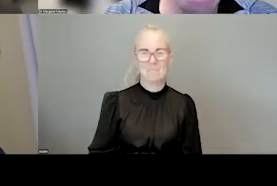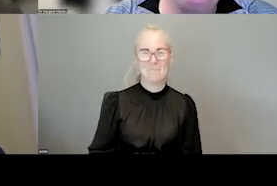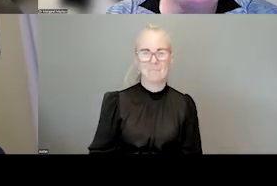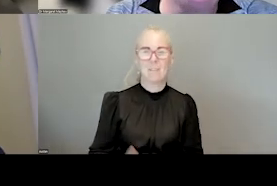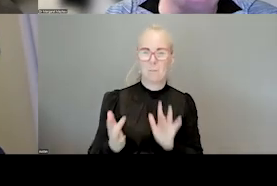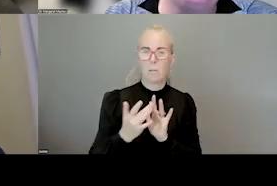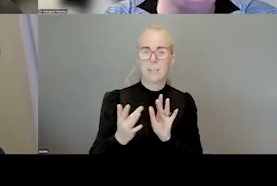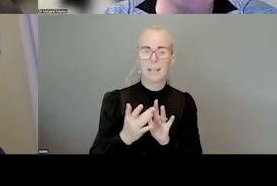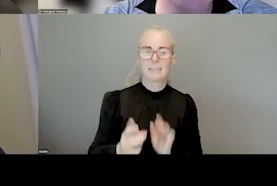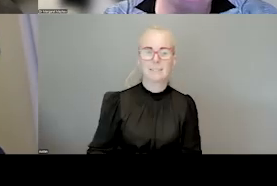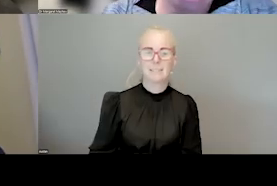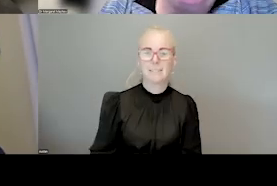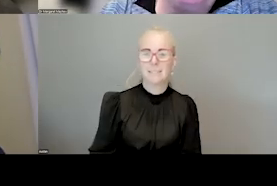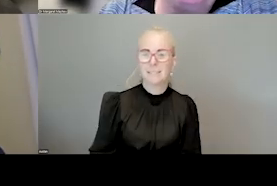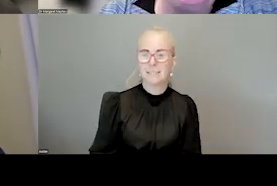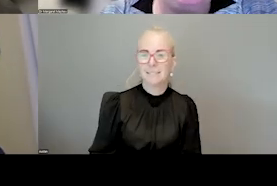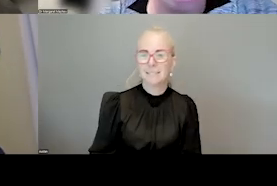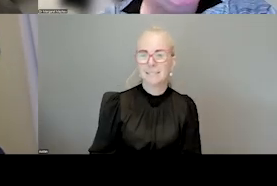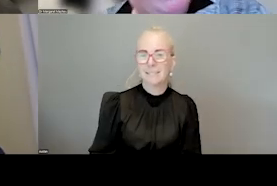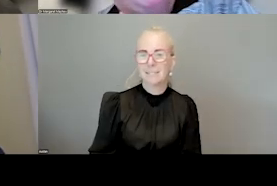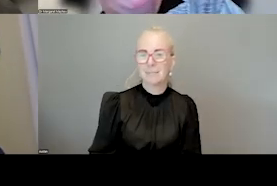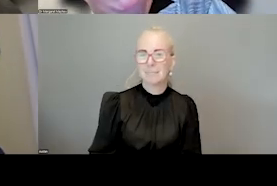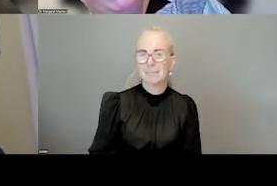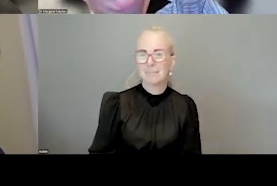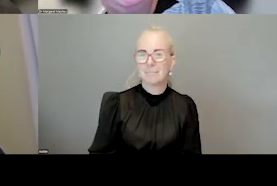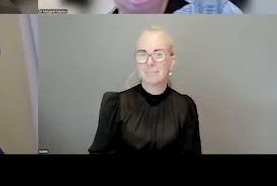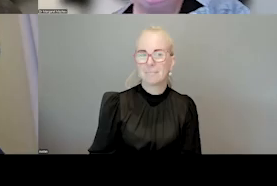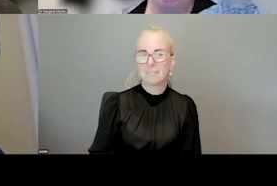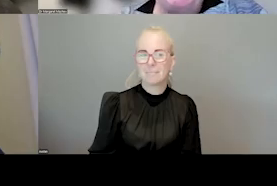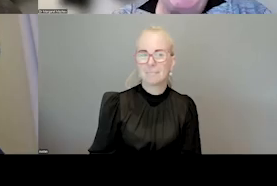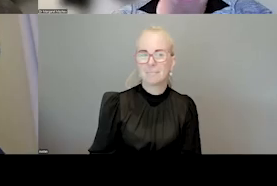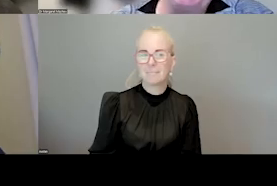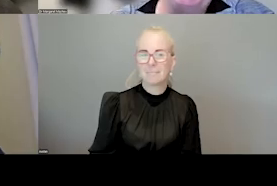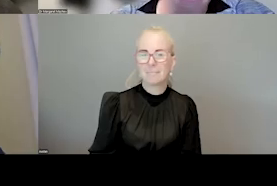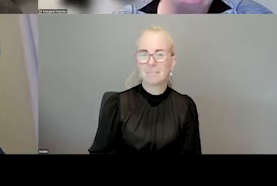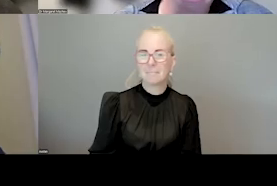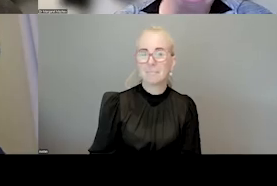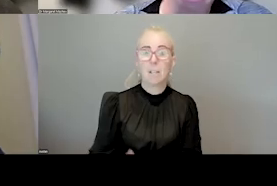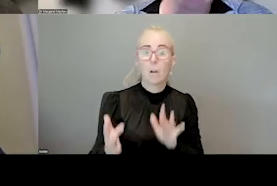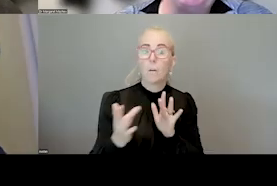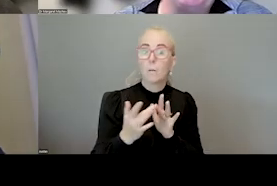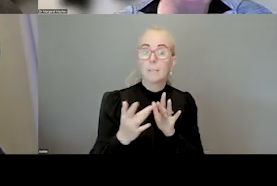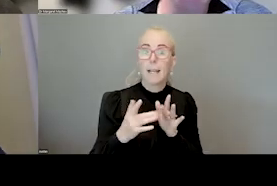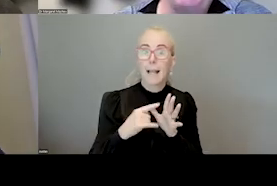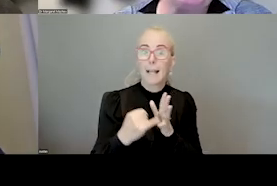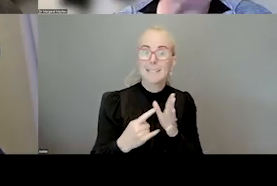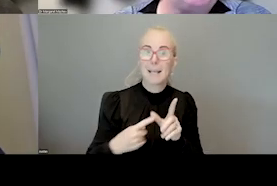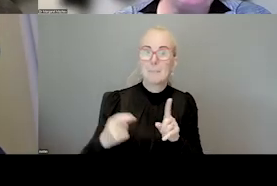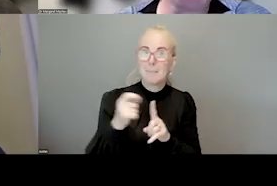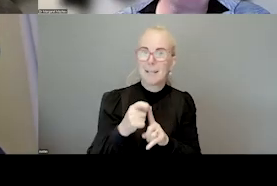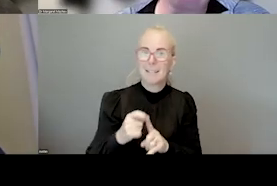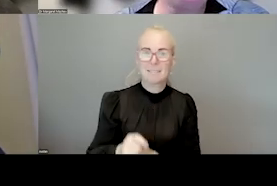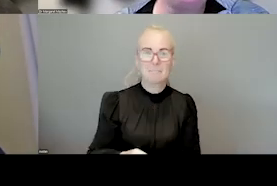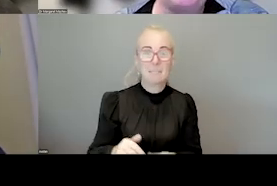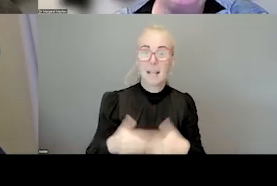phone number is soon as the 02. problem arises. Don't leave it. Contact us as soon as the problem arises. As Yeah. soon as